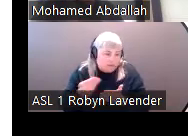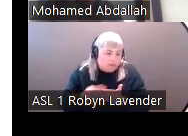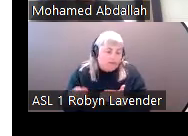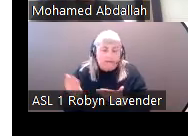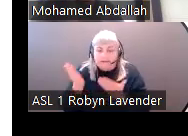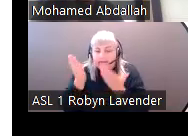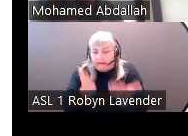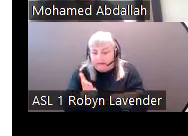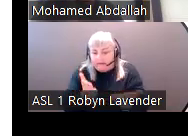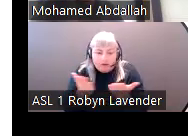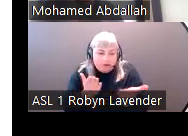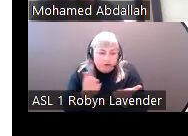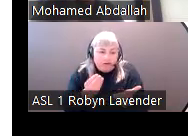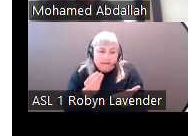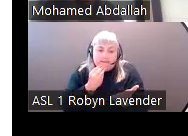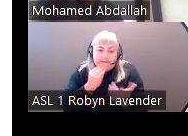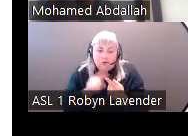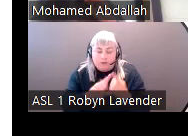homes. And now we have